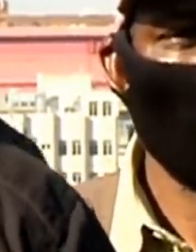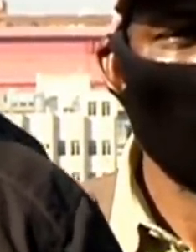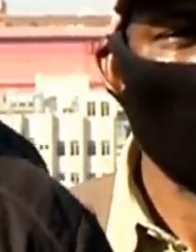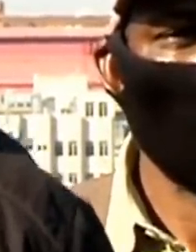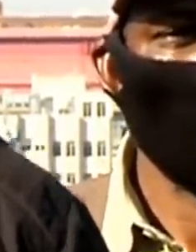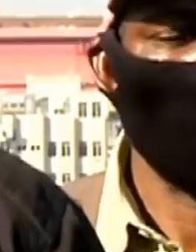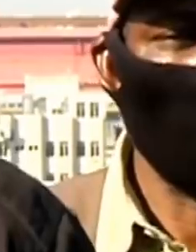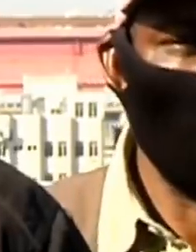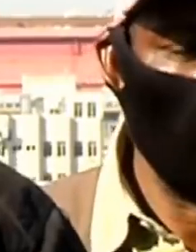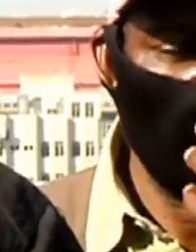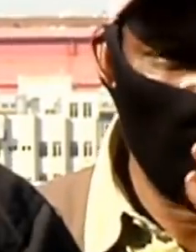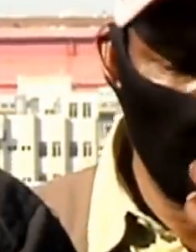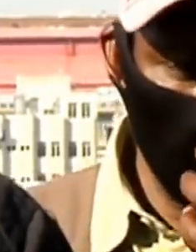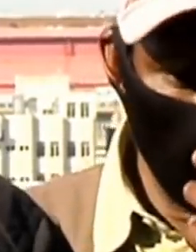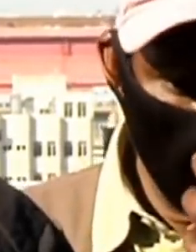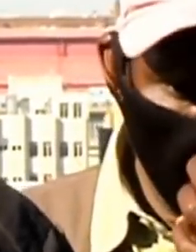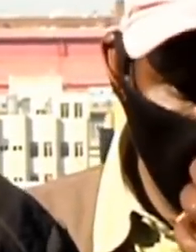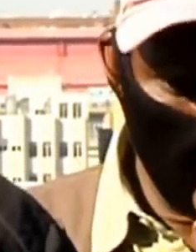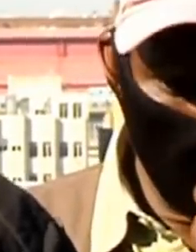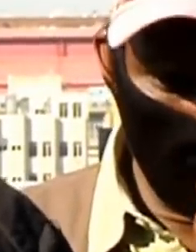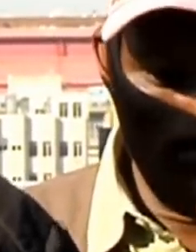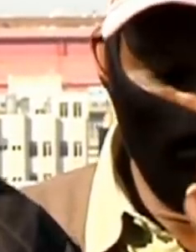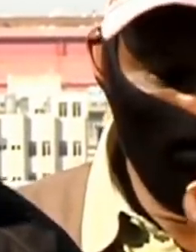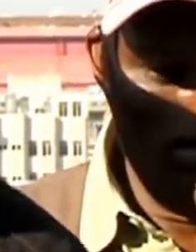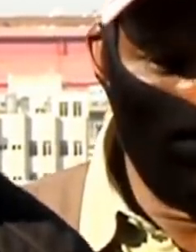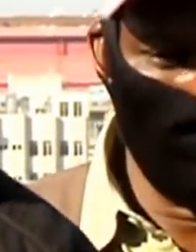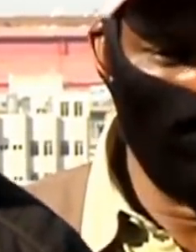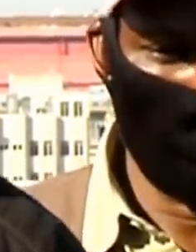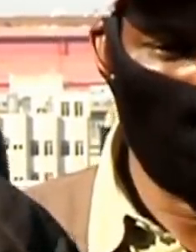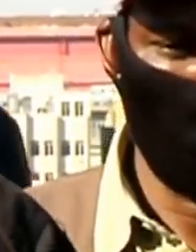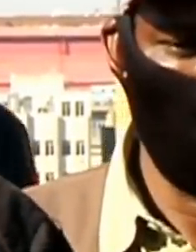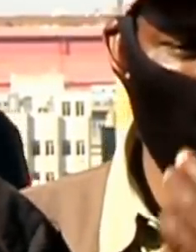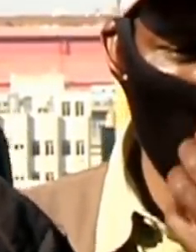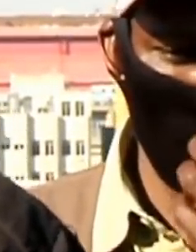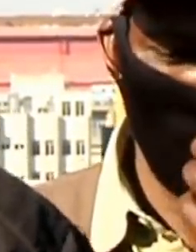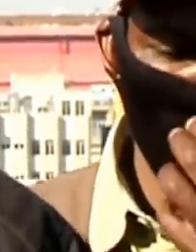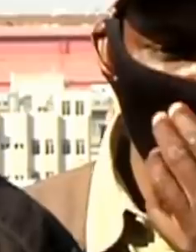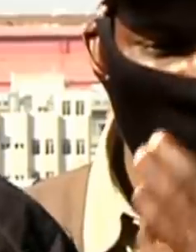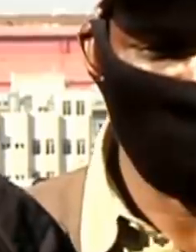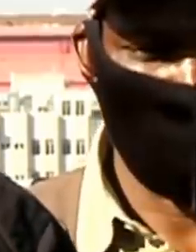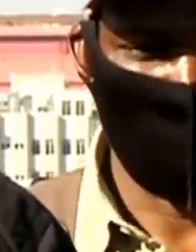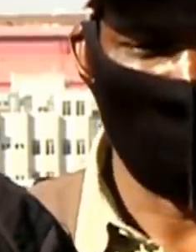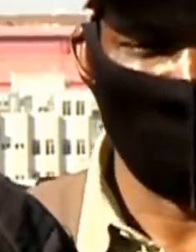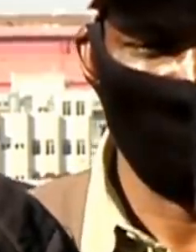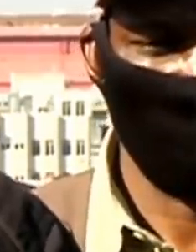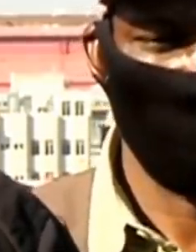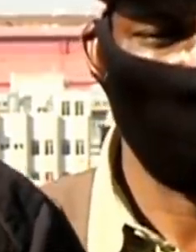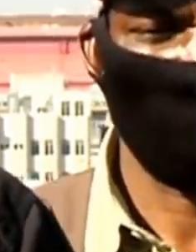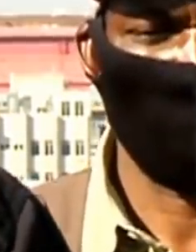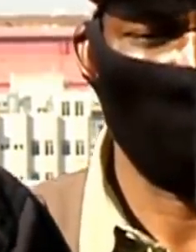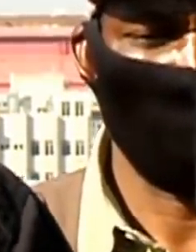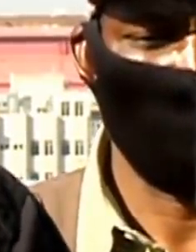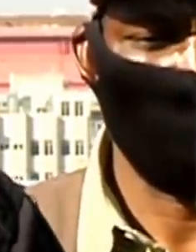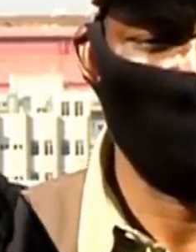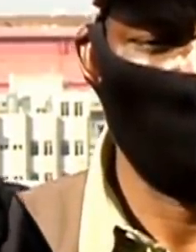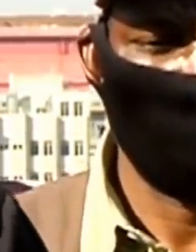that perhaps when the that kind of news can reach the offices or high authorities, we want to